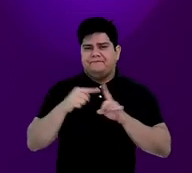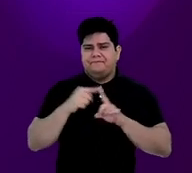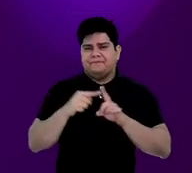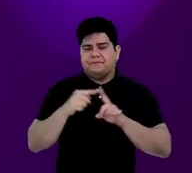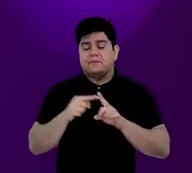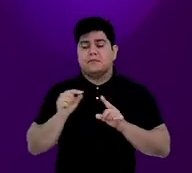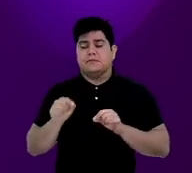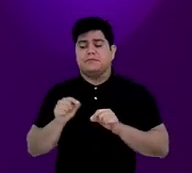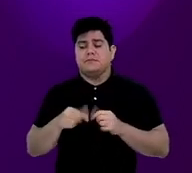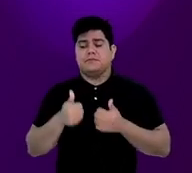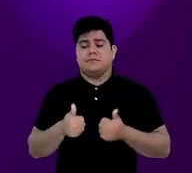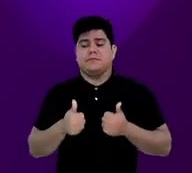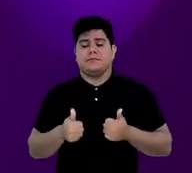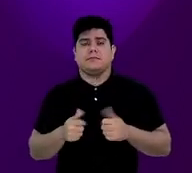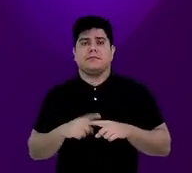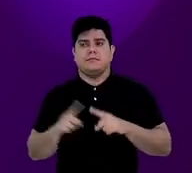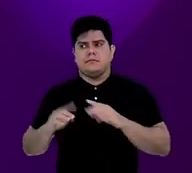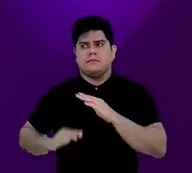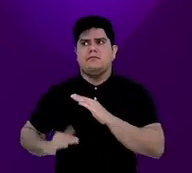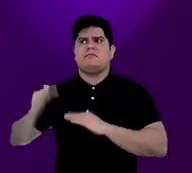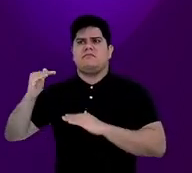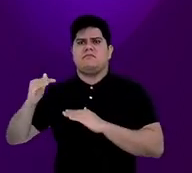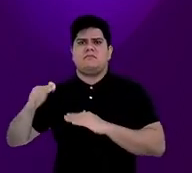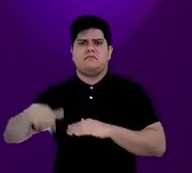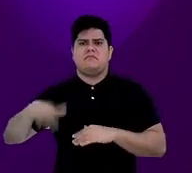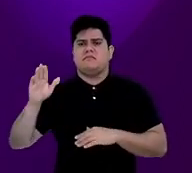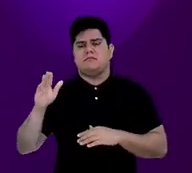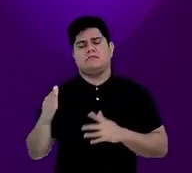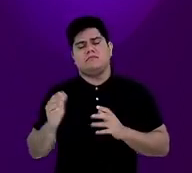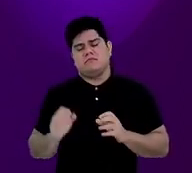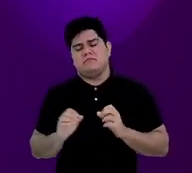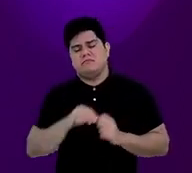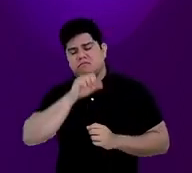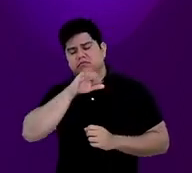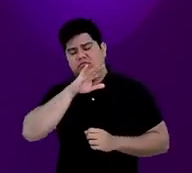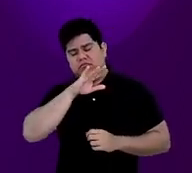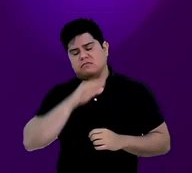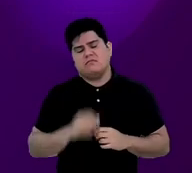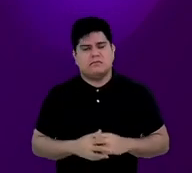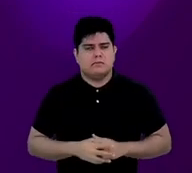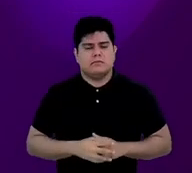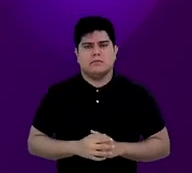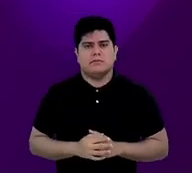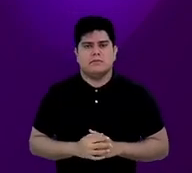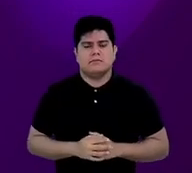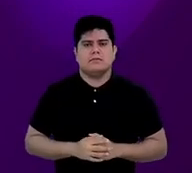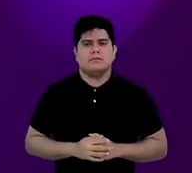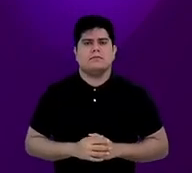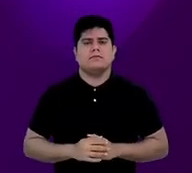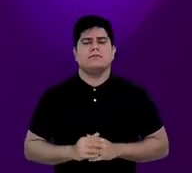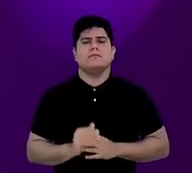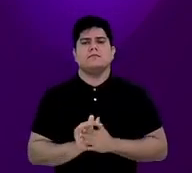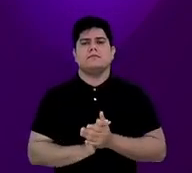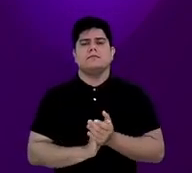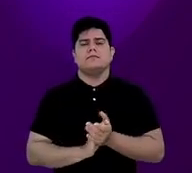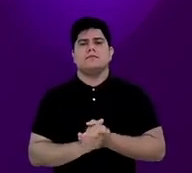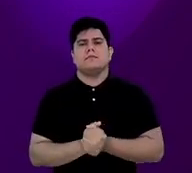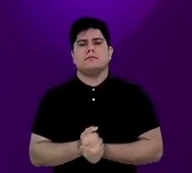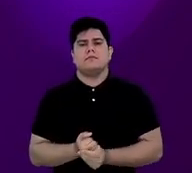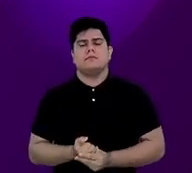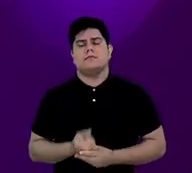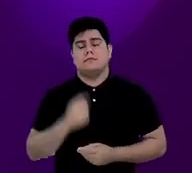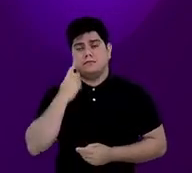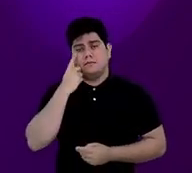it's probably different ROS, right? You know, hydroxyl radicals are damaging, but superoxide can be good in